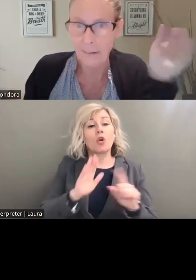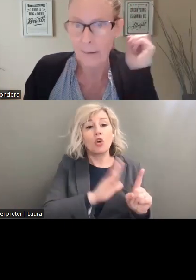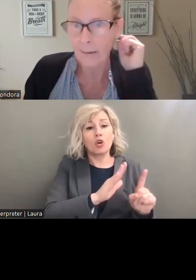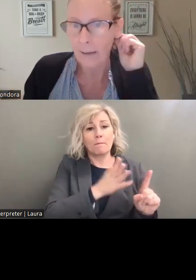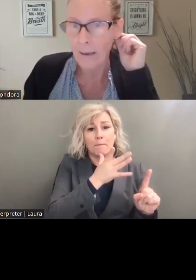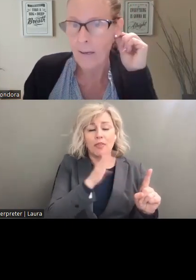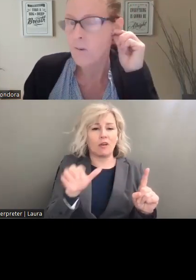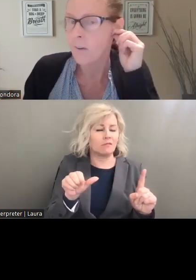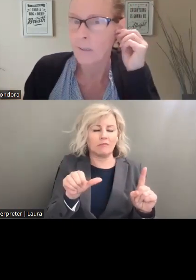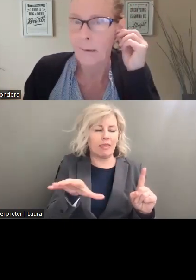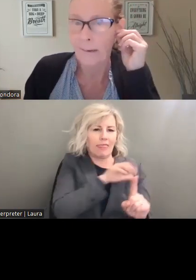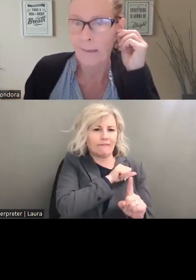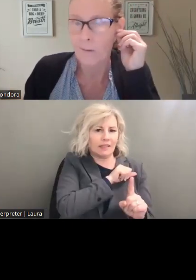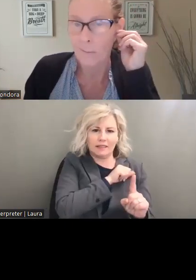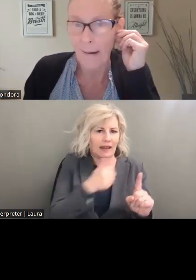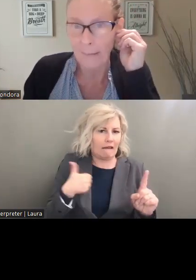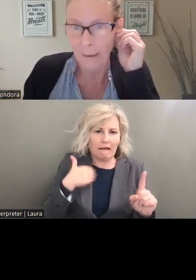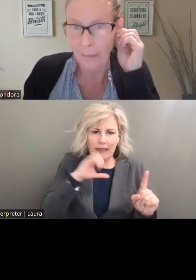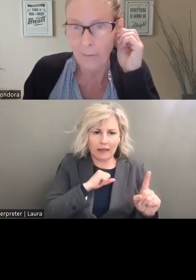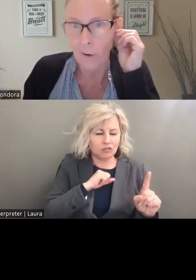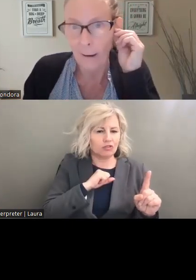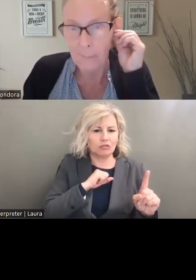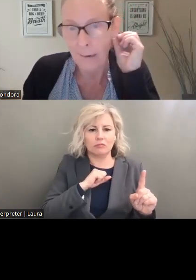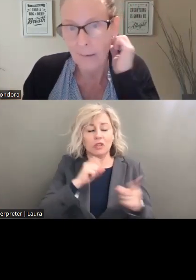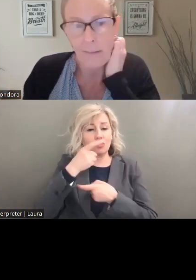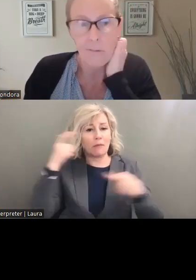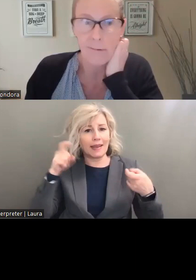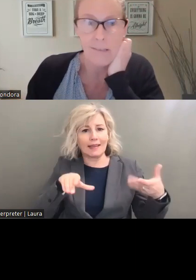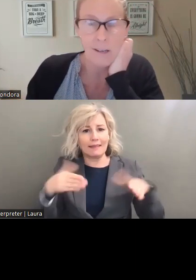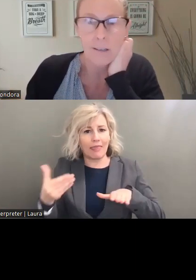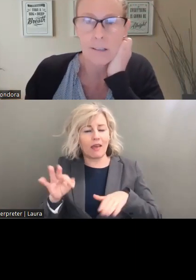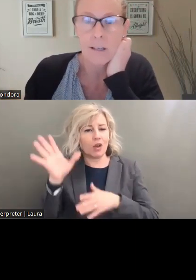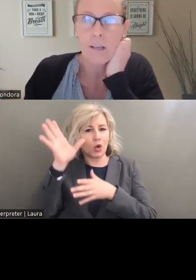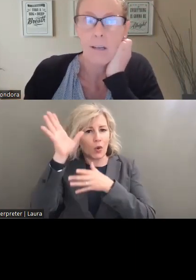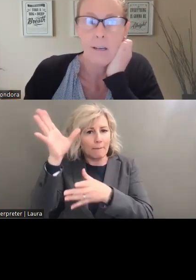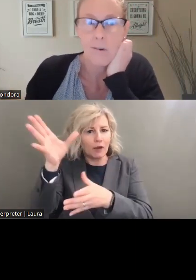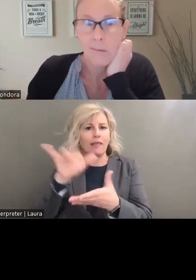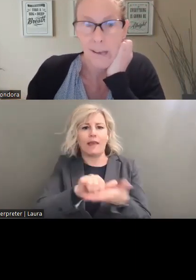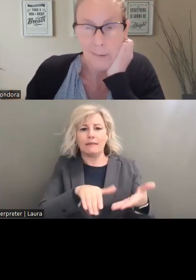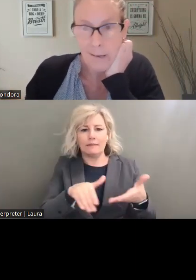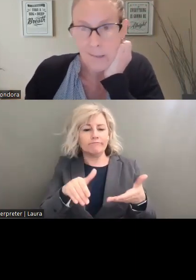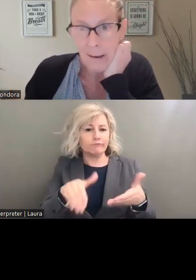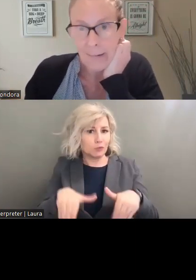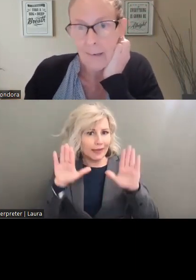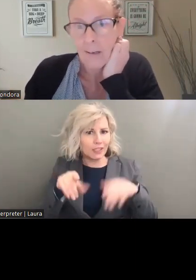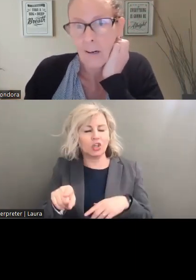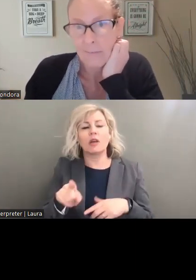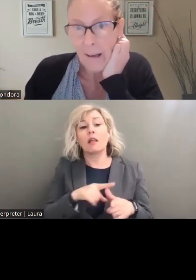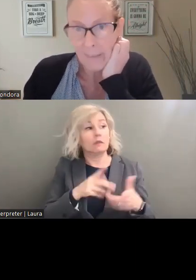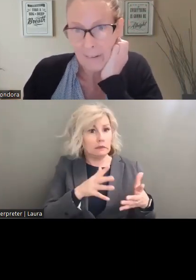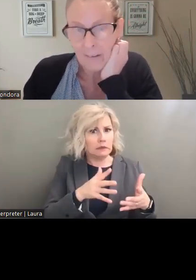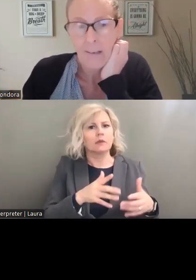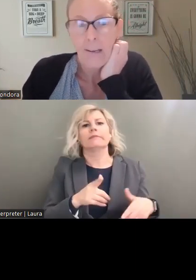at a very young age. She experienced the traumatic death of a grandparent that was raising her. She was then raised by